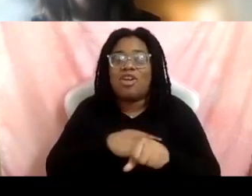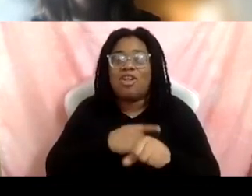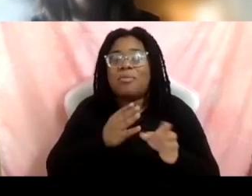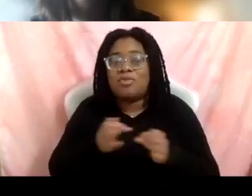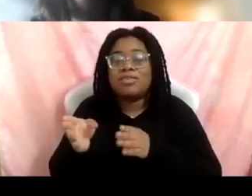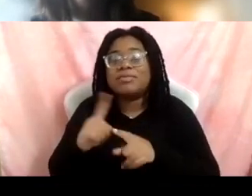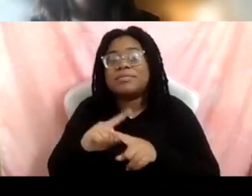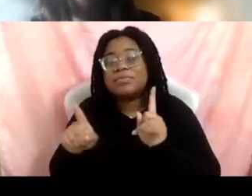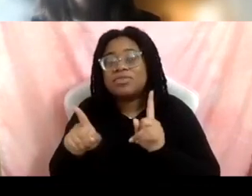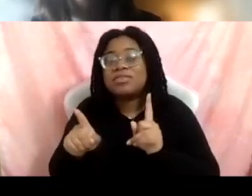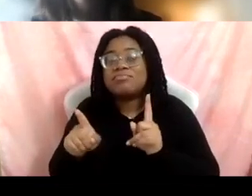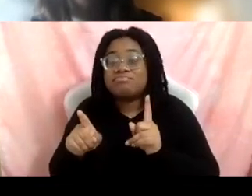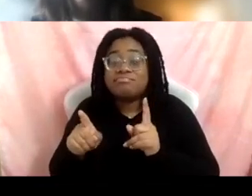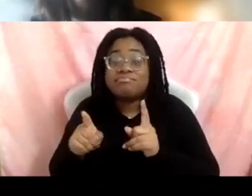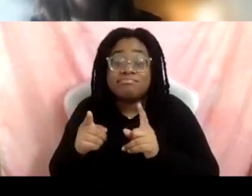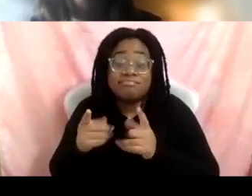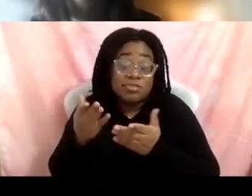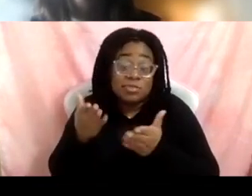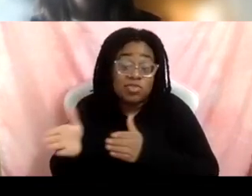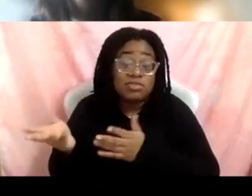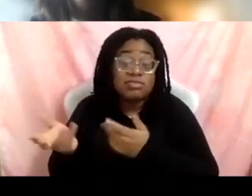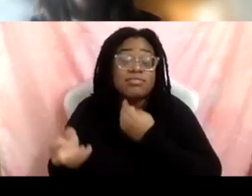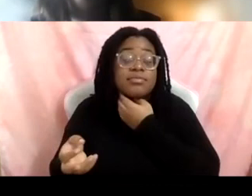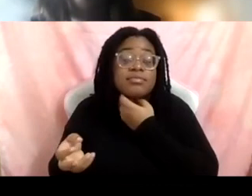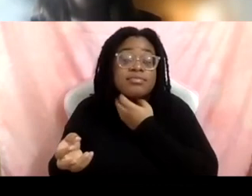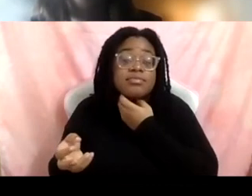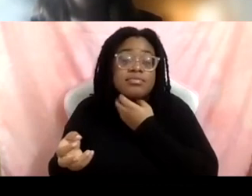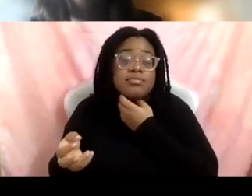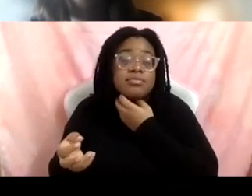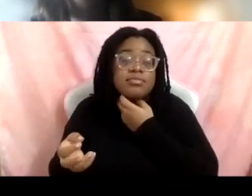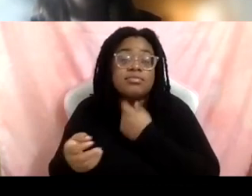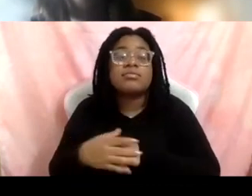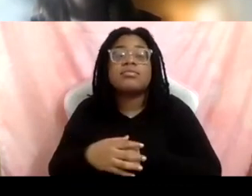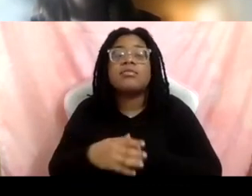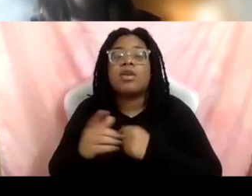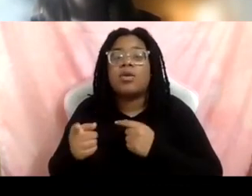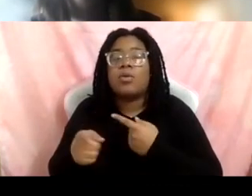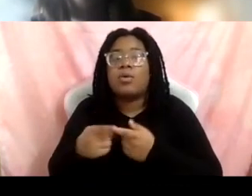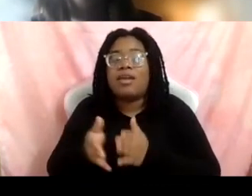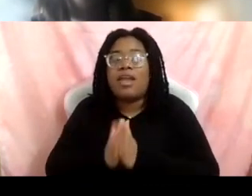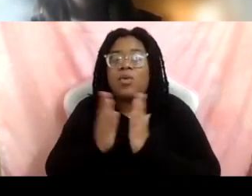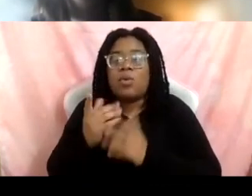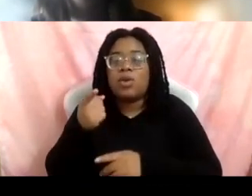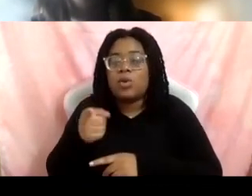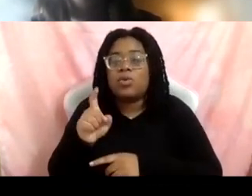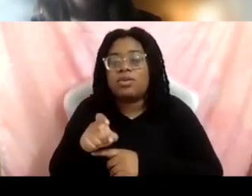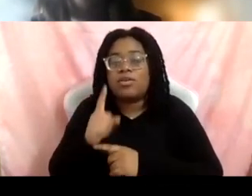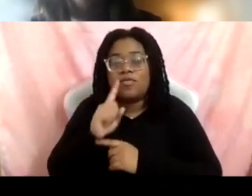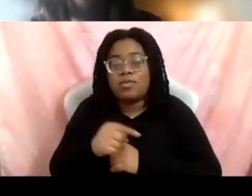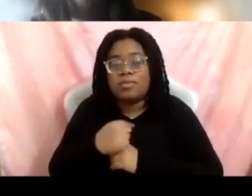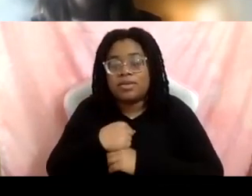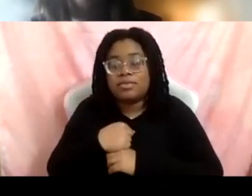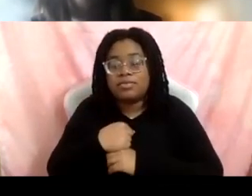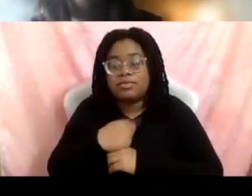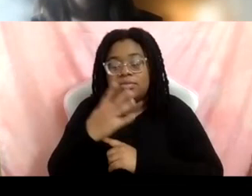a viable one. But also, when I say ask, like, what do you need? For me, coming